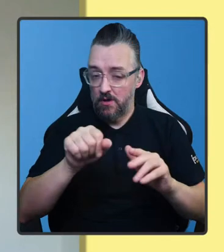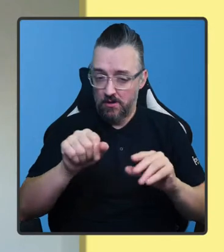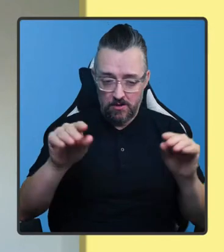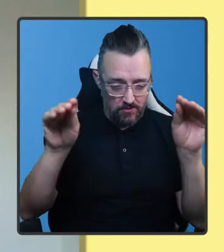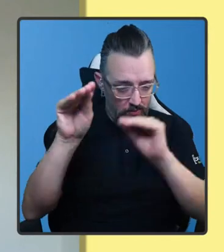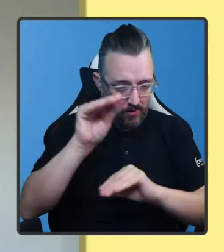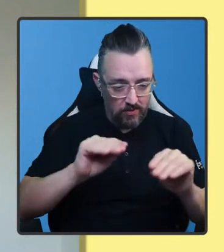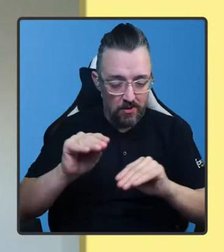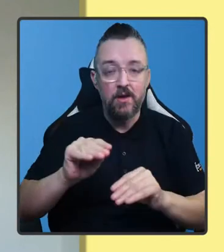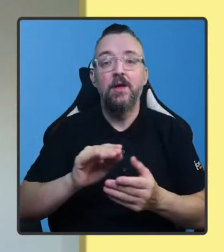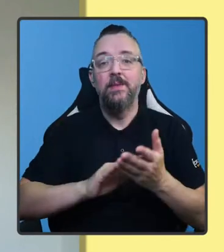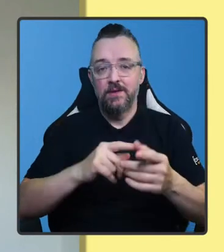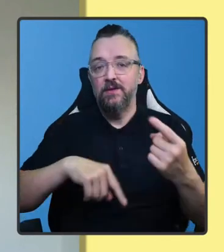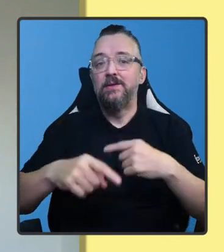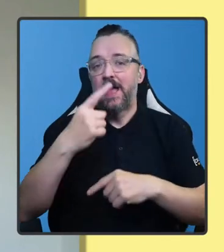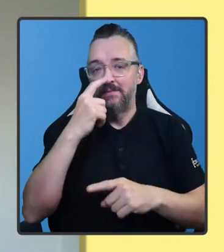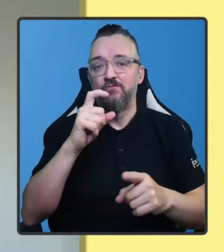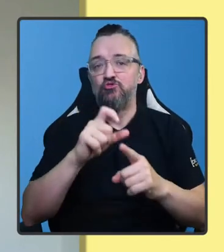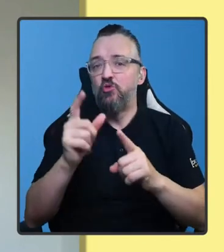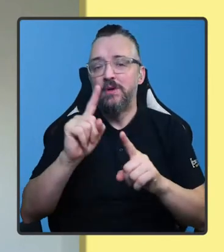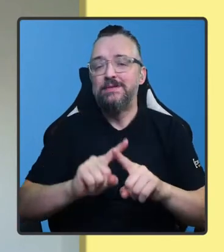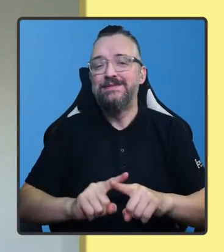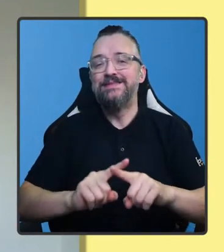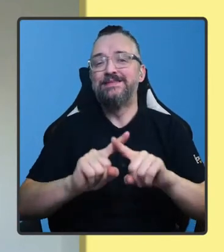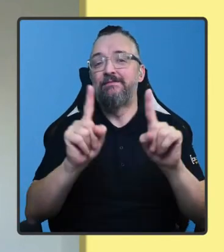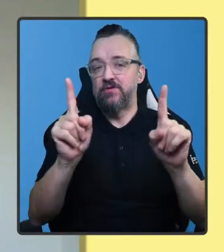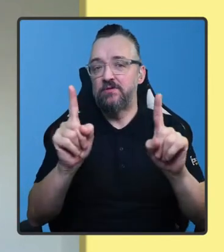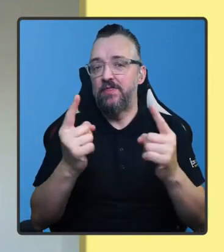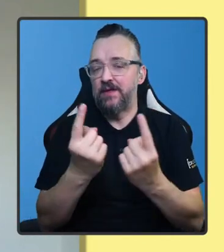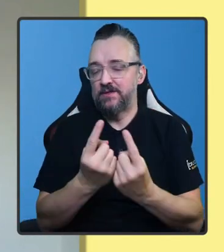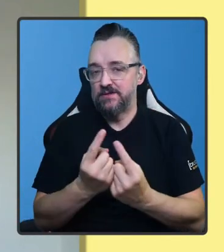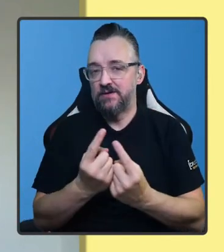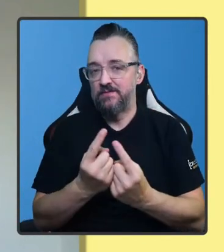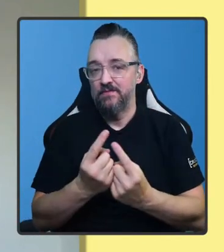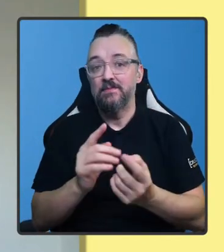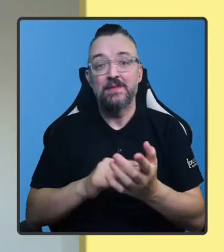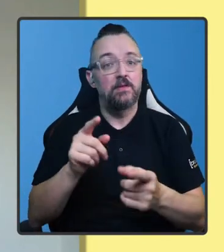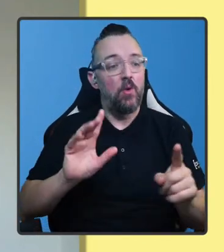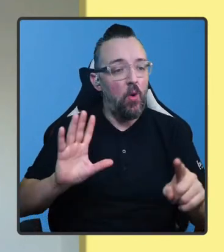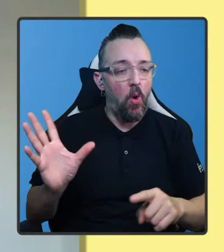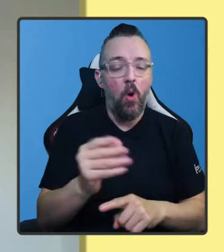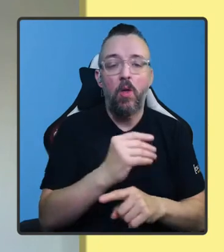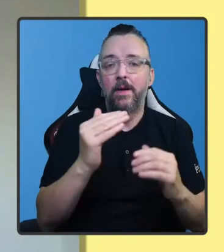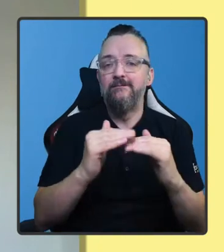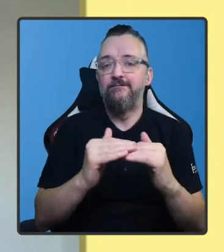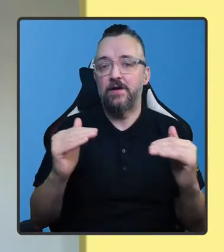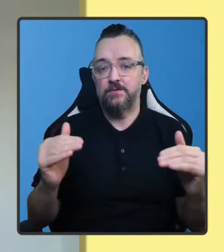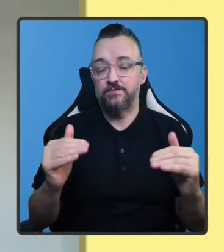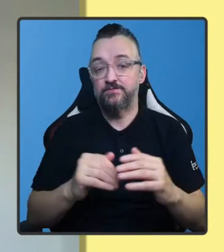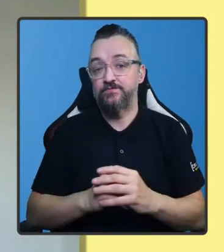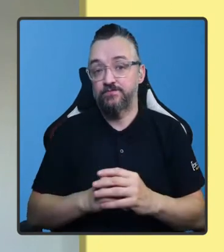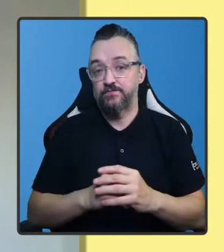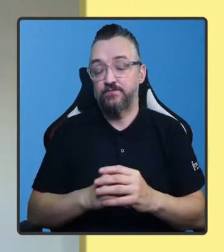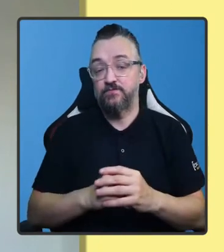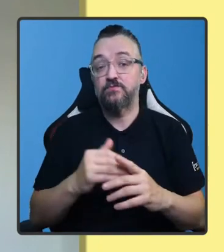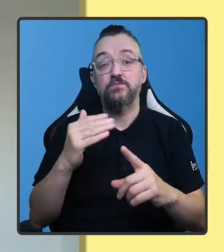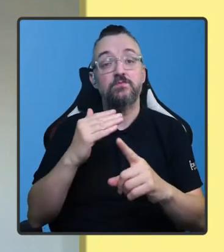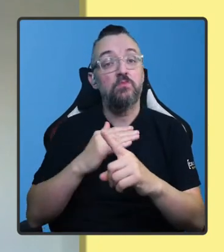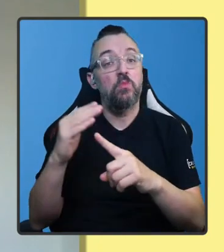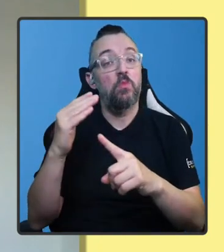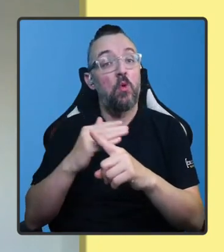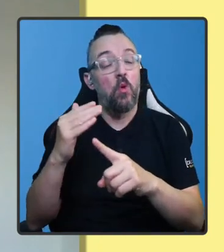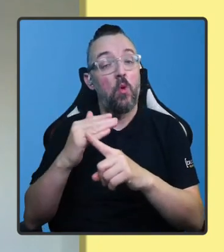do things differently in ways that are fair to everyone. Older women, who are often taken